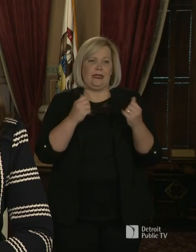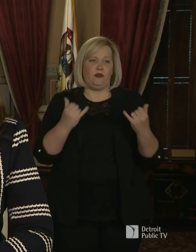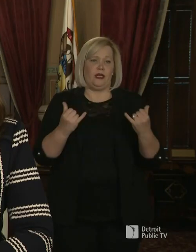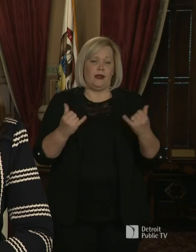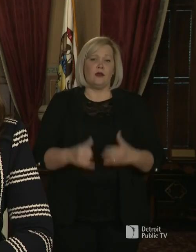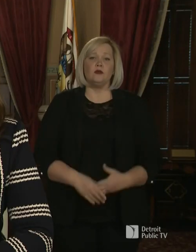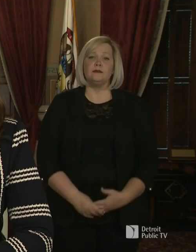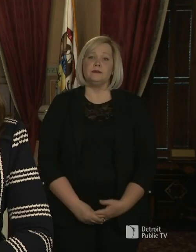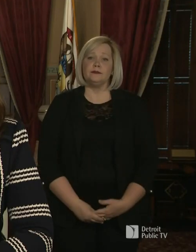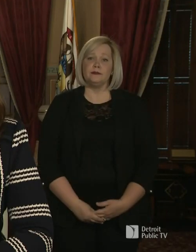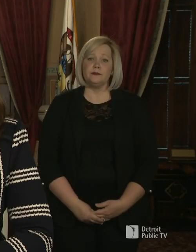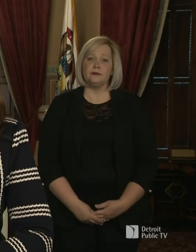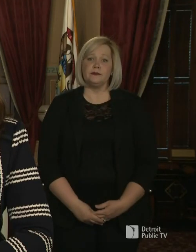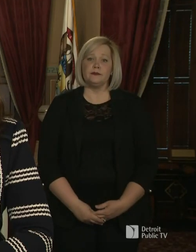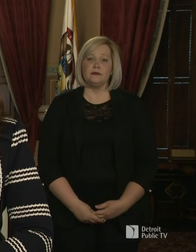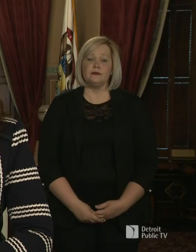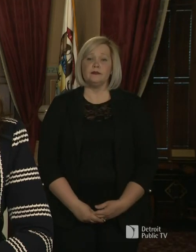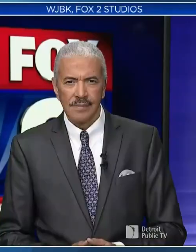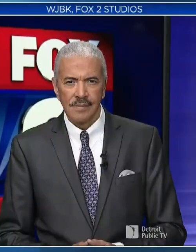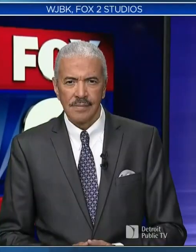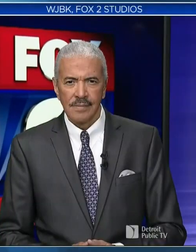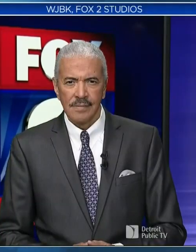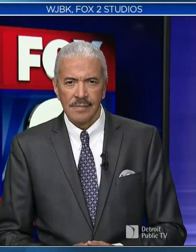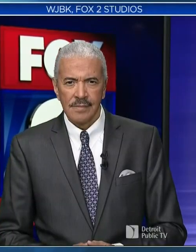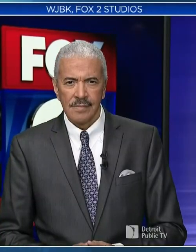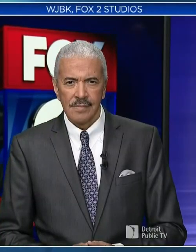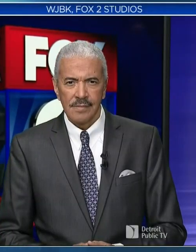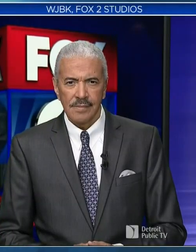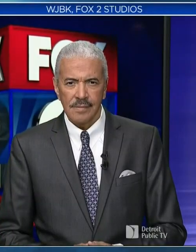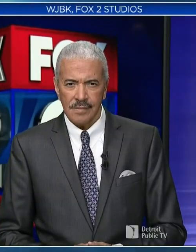we're going to try and find time for one more question here. So let's send it back over to Huell.